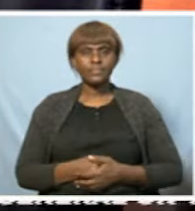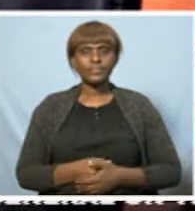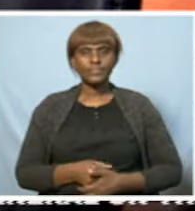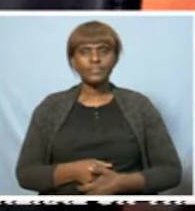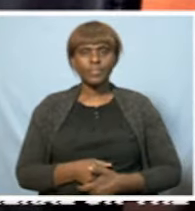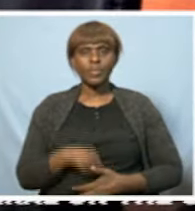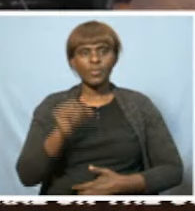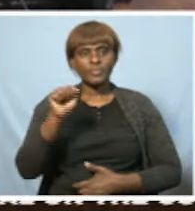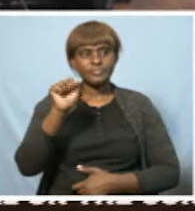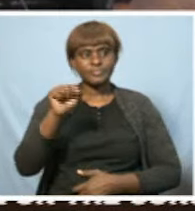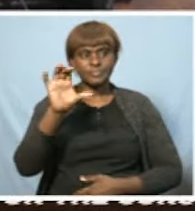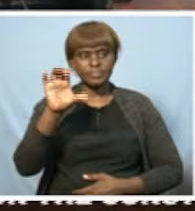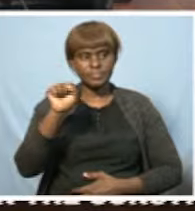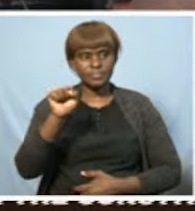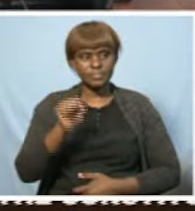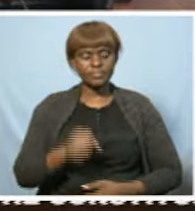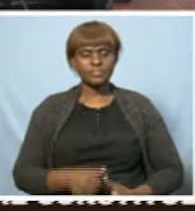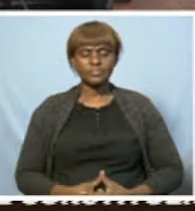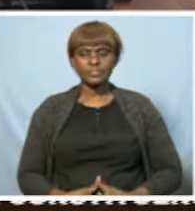Yes.